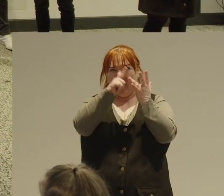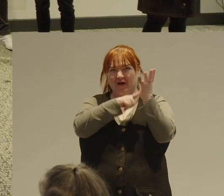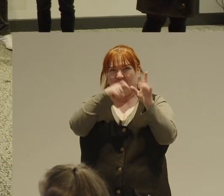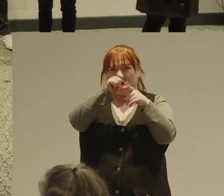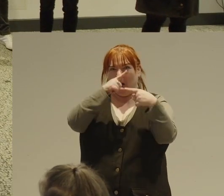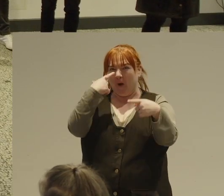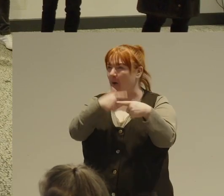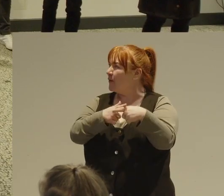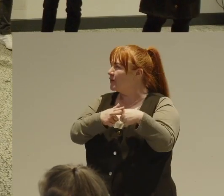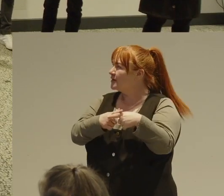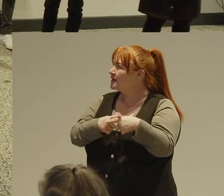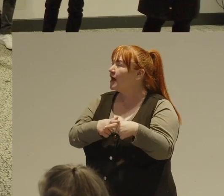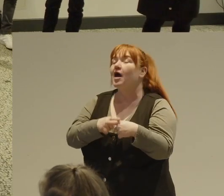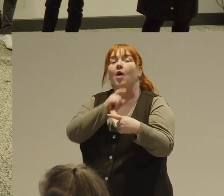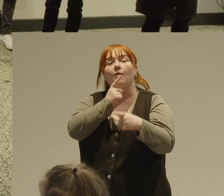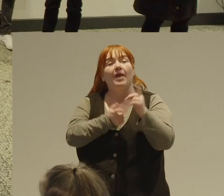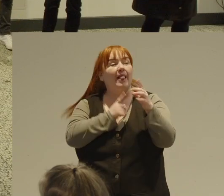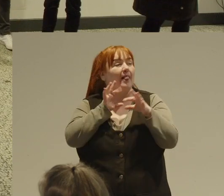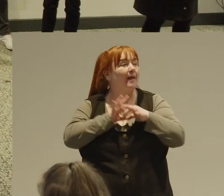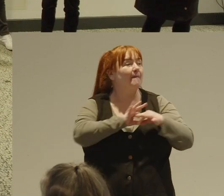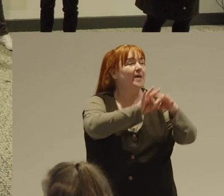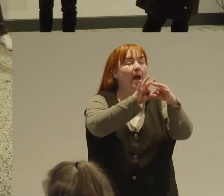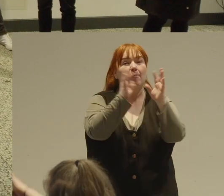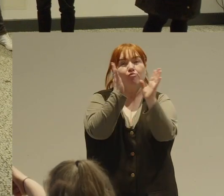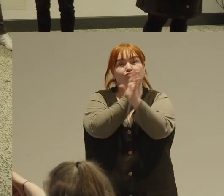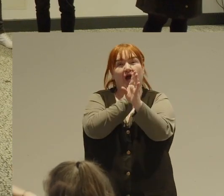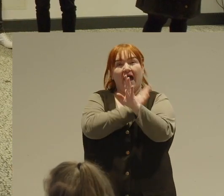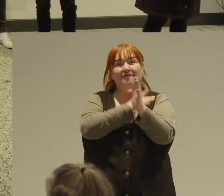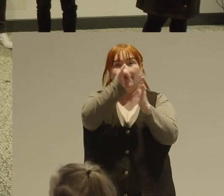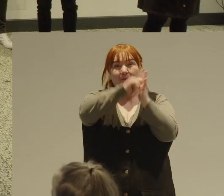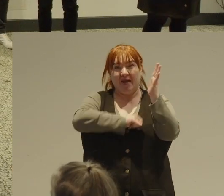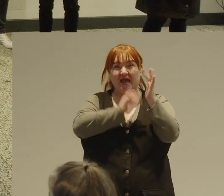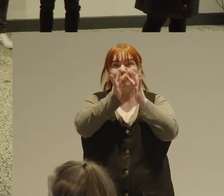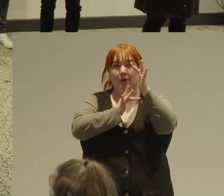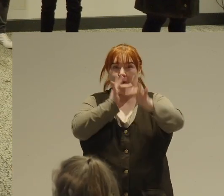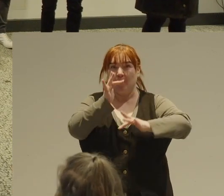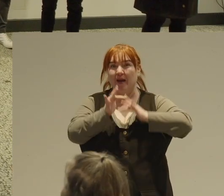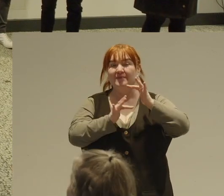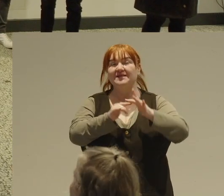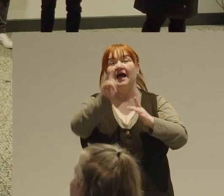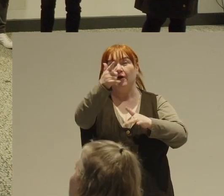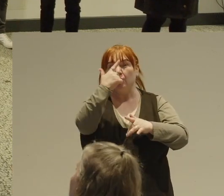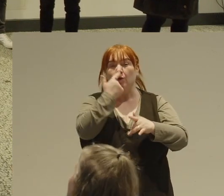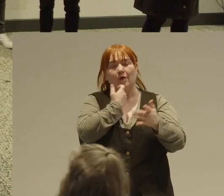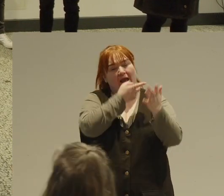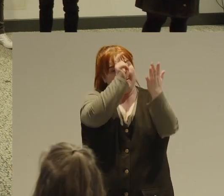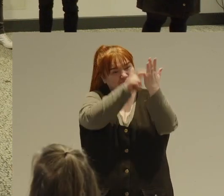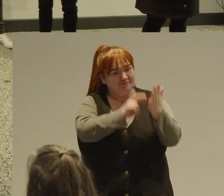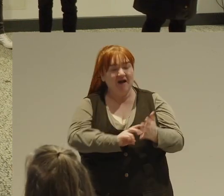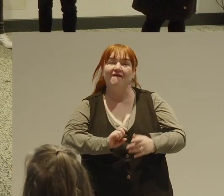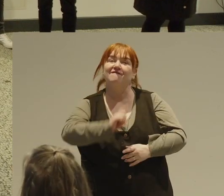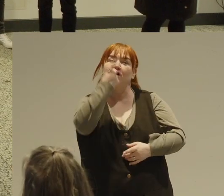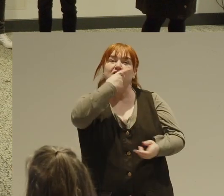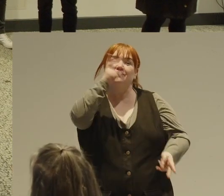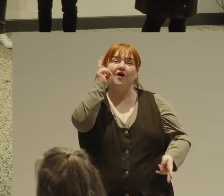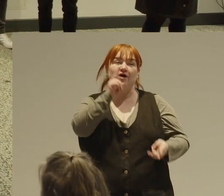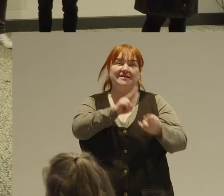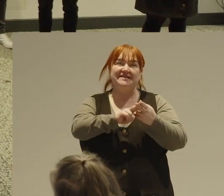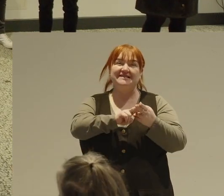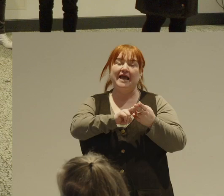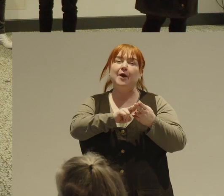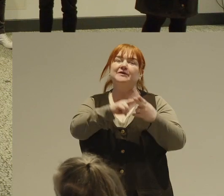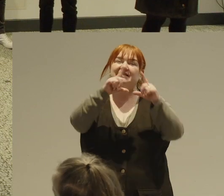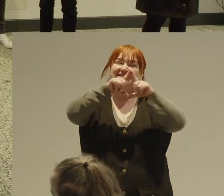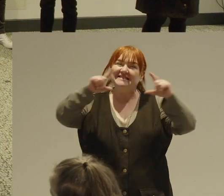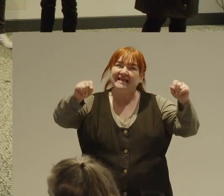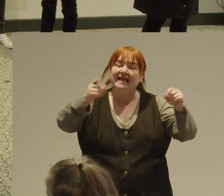to a private page on our website where you can sign up and be the first to get discounted tickets in April when we